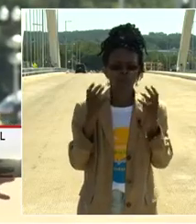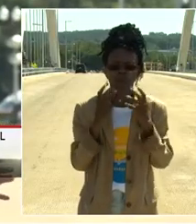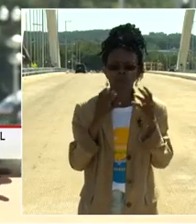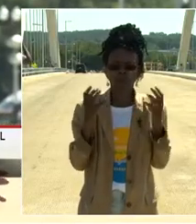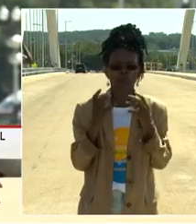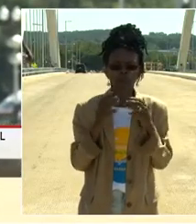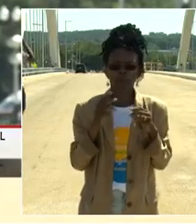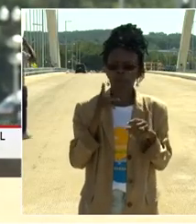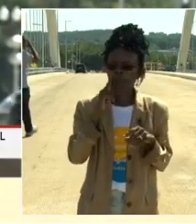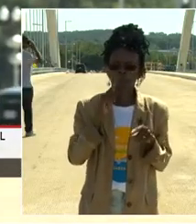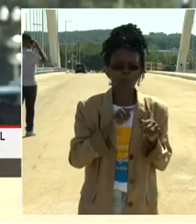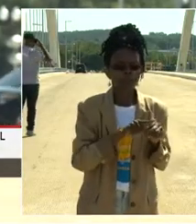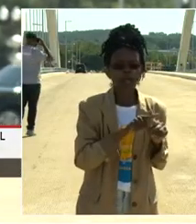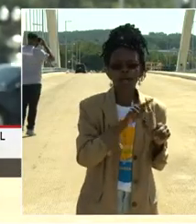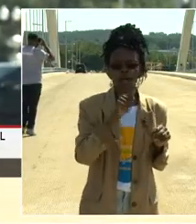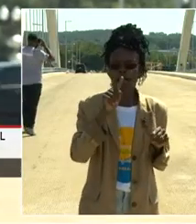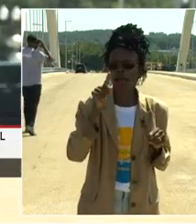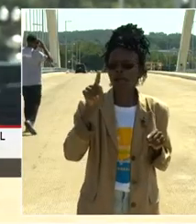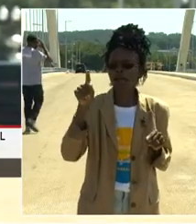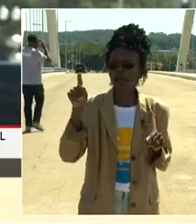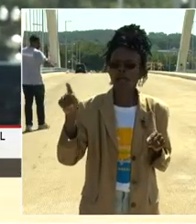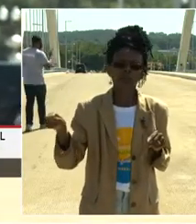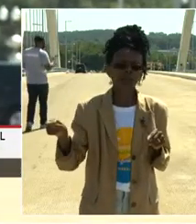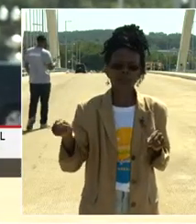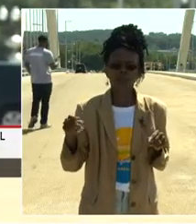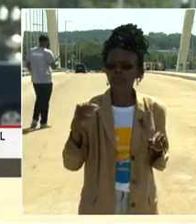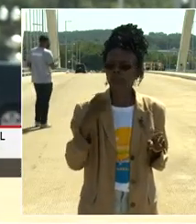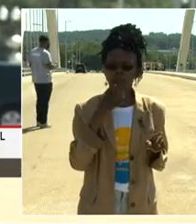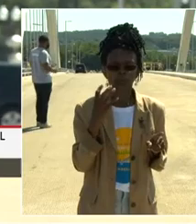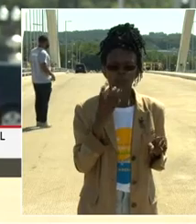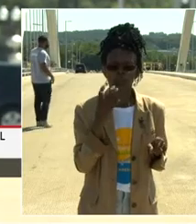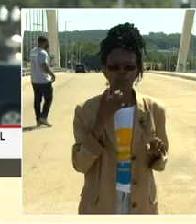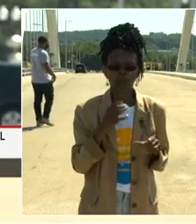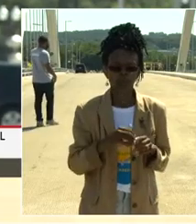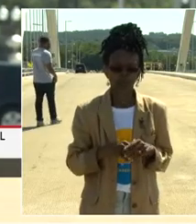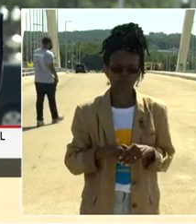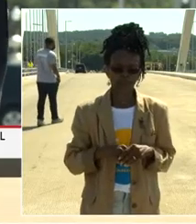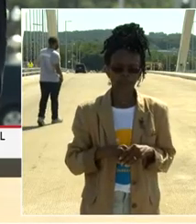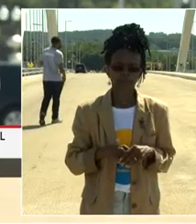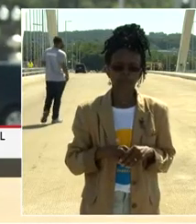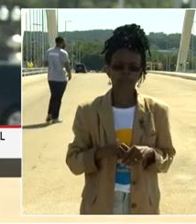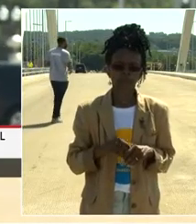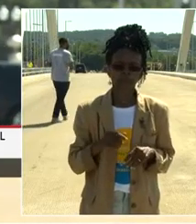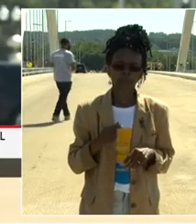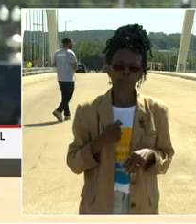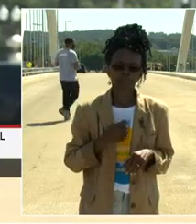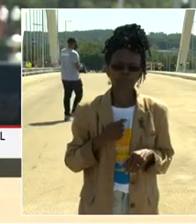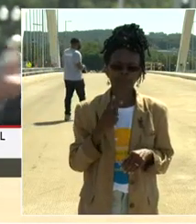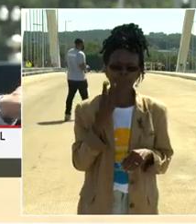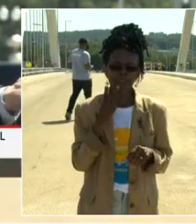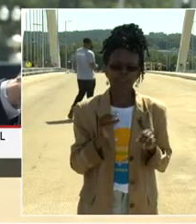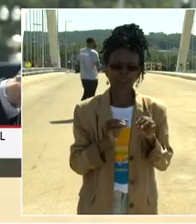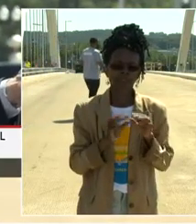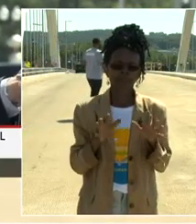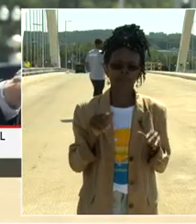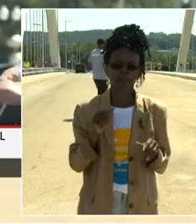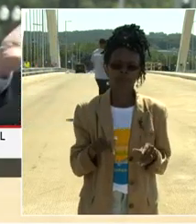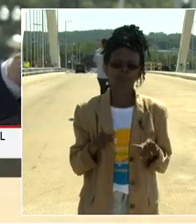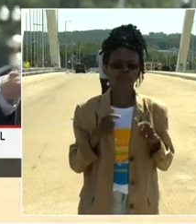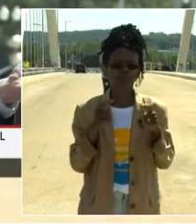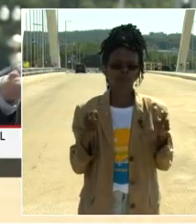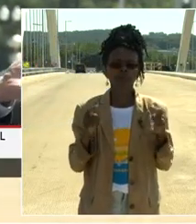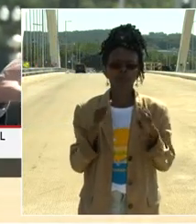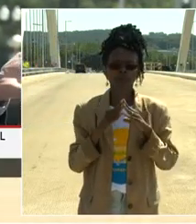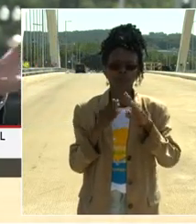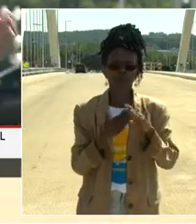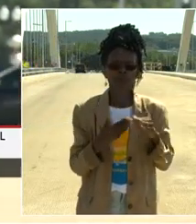is iconic. It is absolutely iconic and beautiful. And I can see this, great cities have great bridges. They just